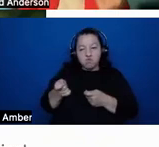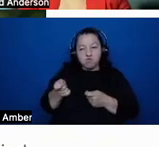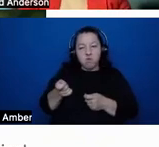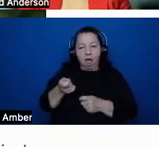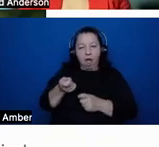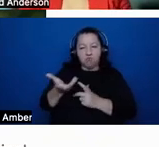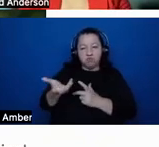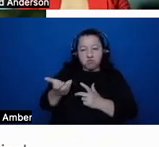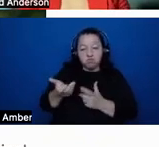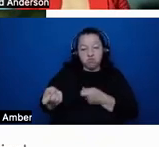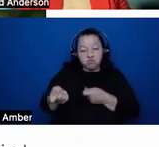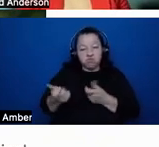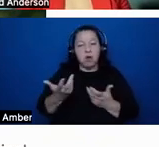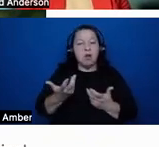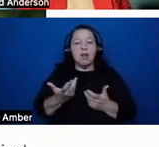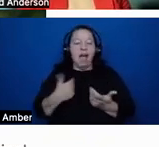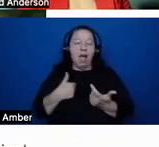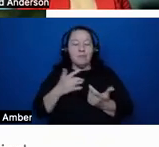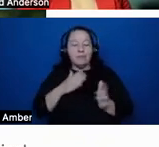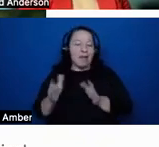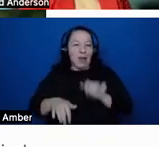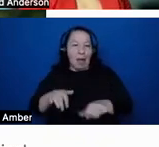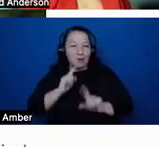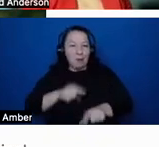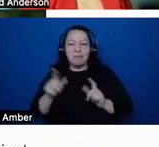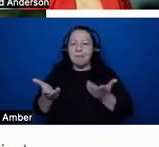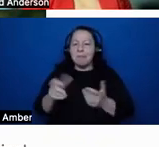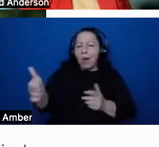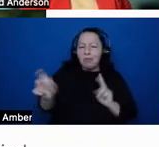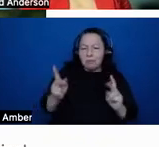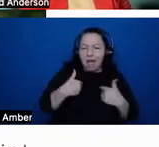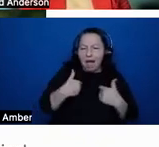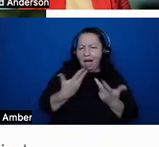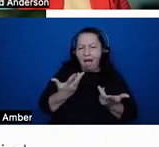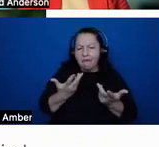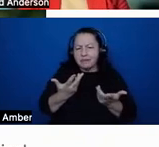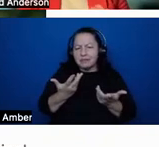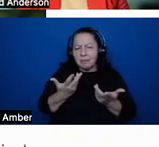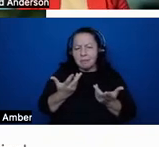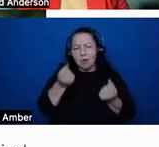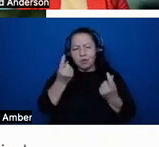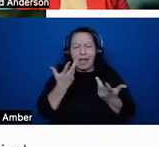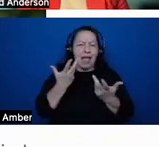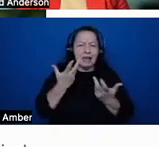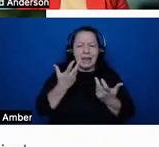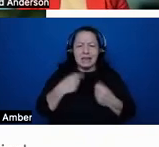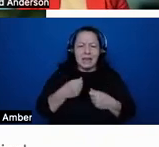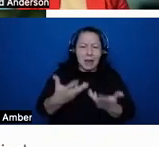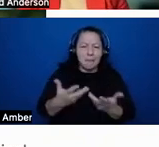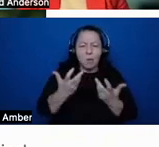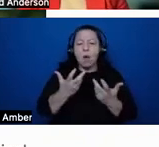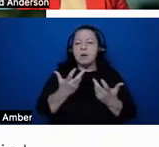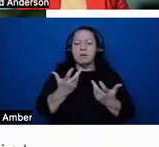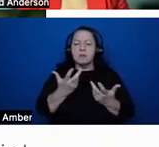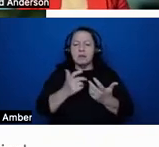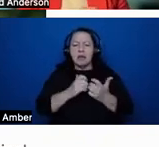a response, but maybe other folks would have some insight as well about what has helped you to understand coercion,